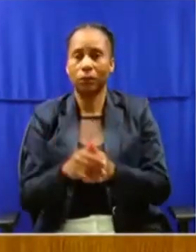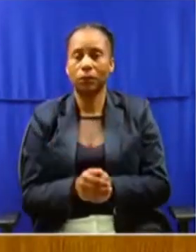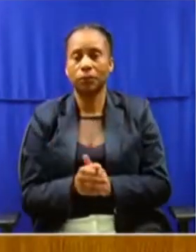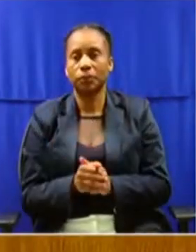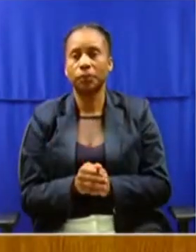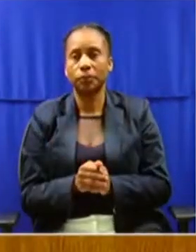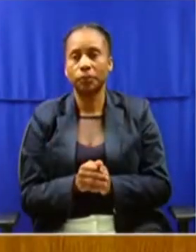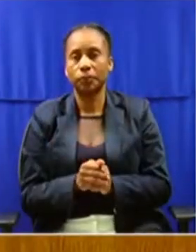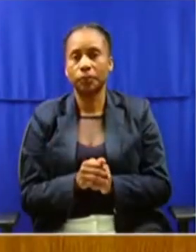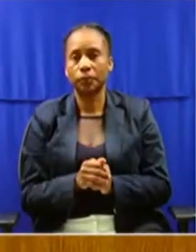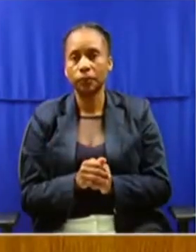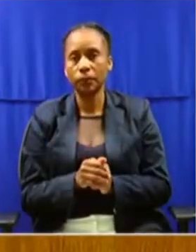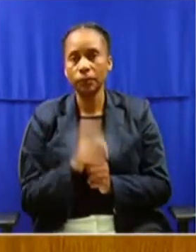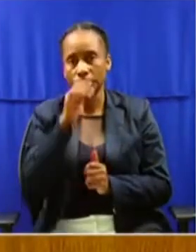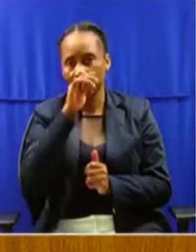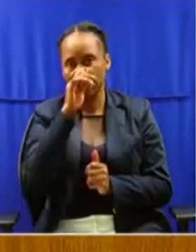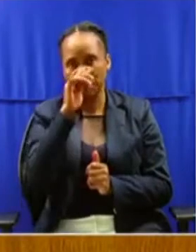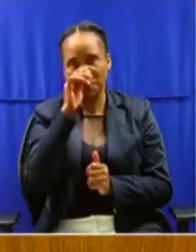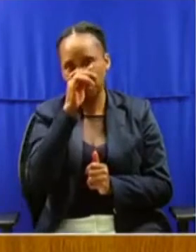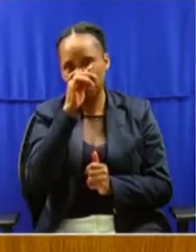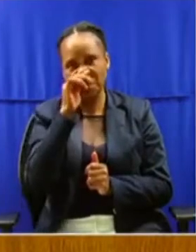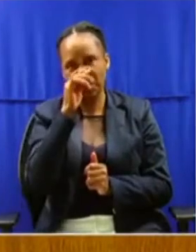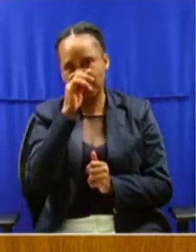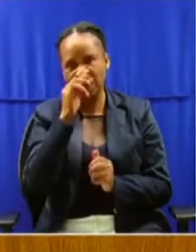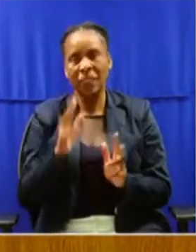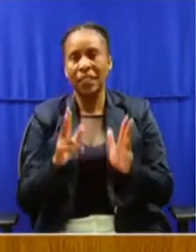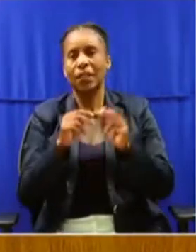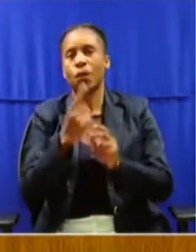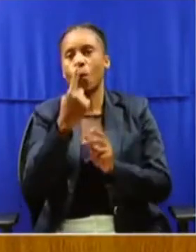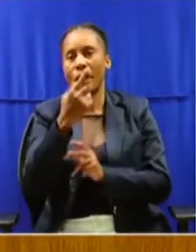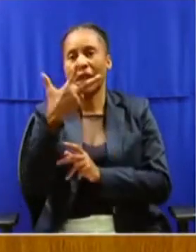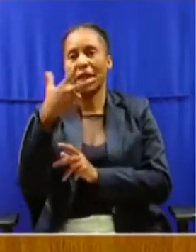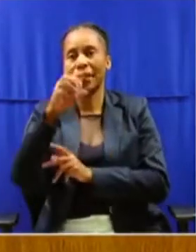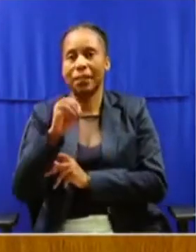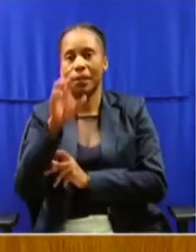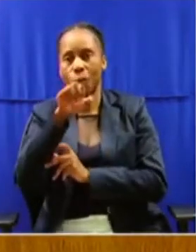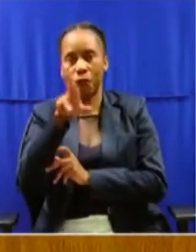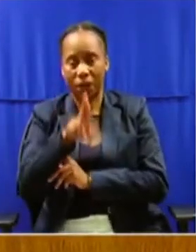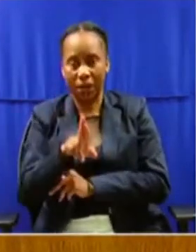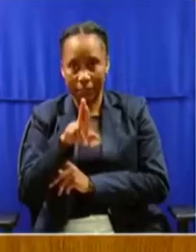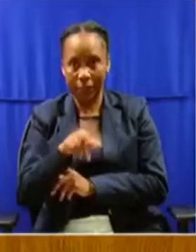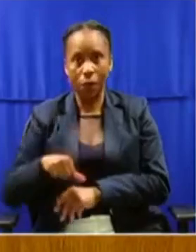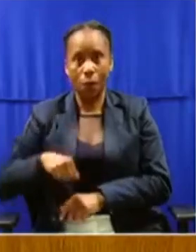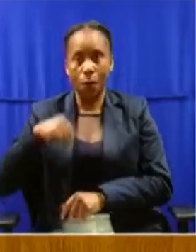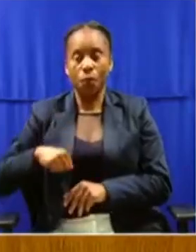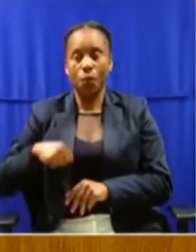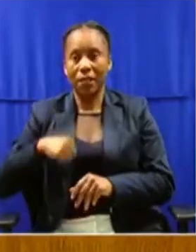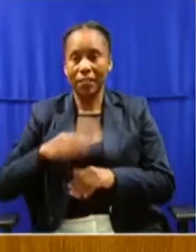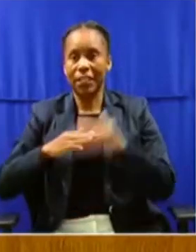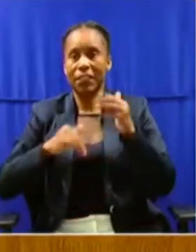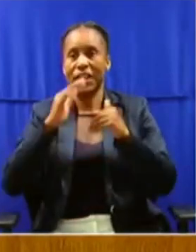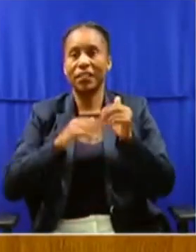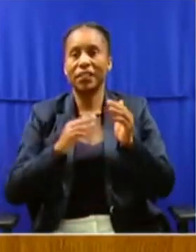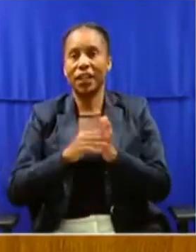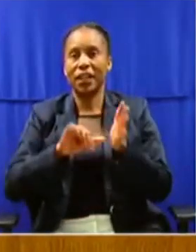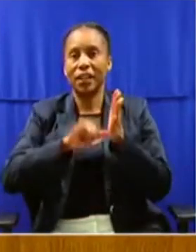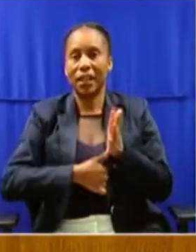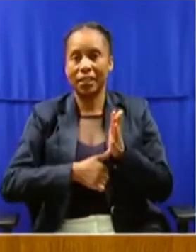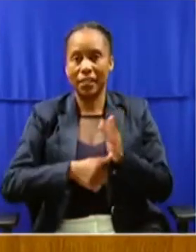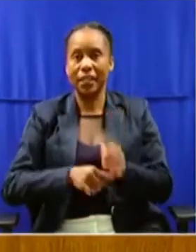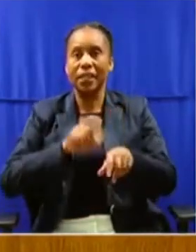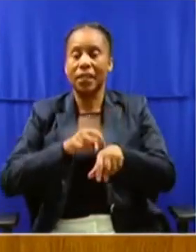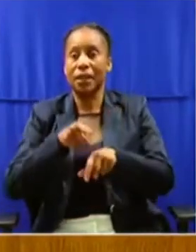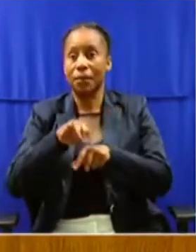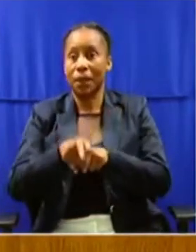The cuts to 180 million Rand from the municipal infrastructure grant at a time when local grids are failing,